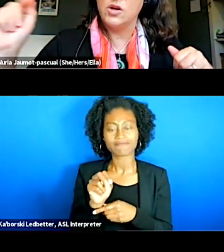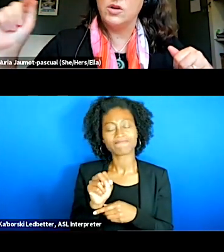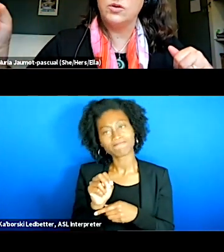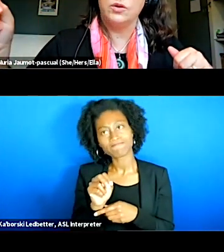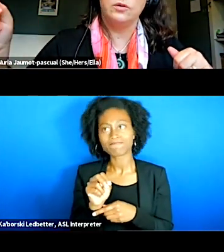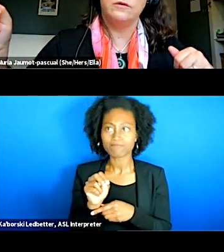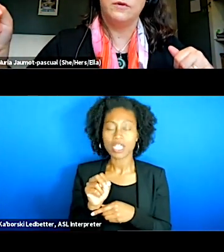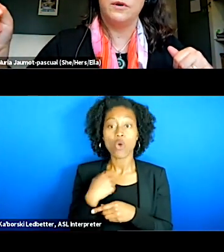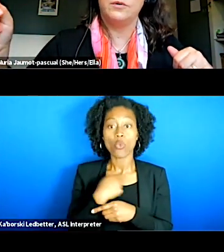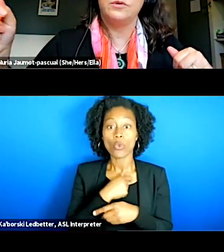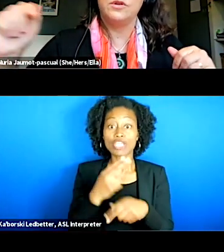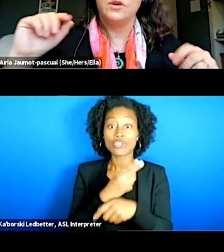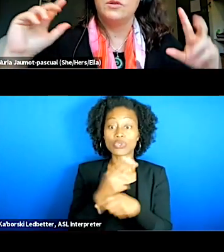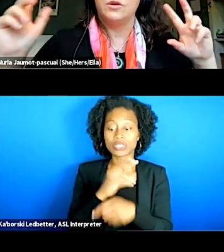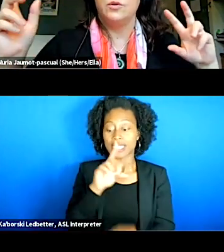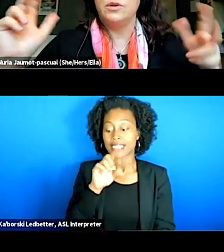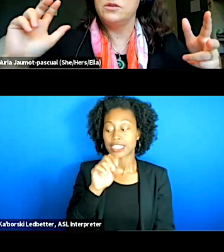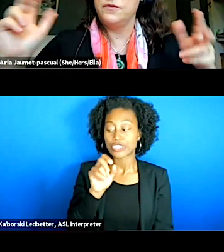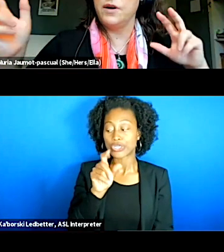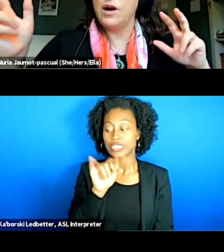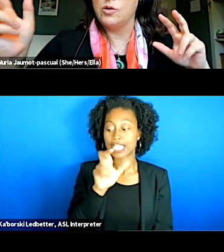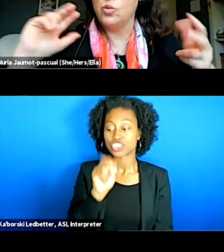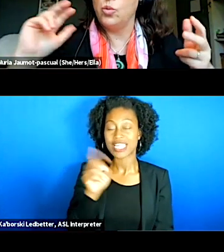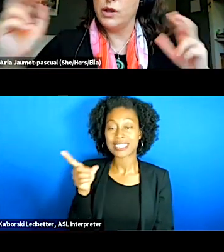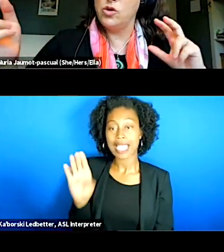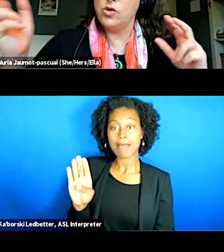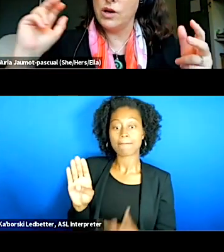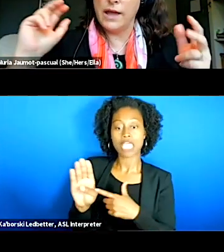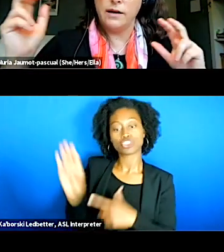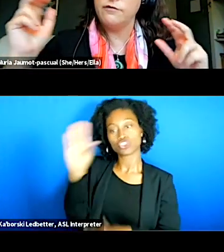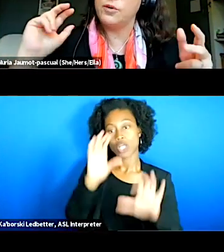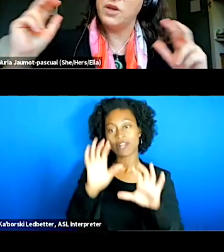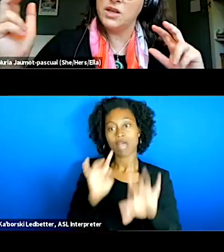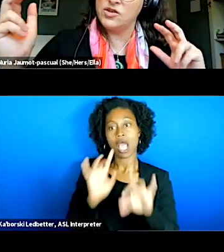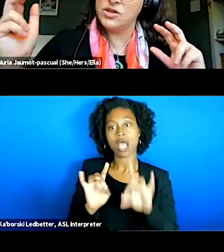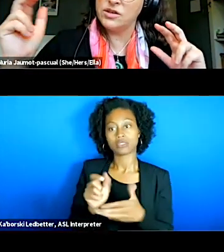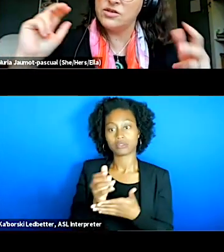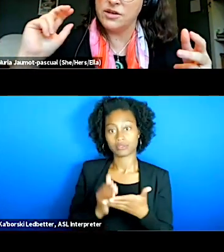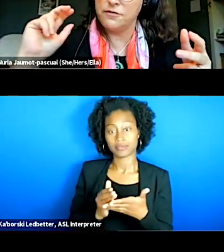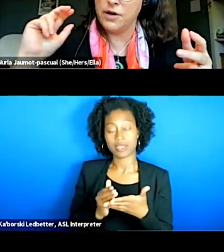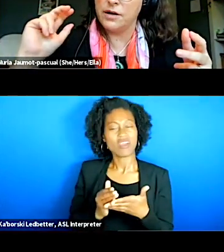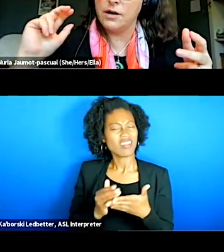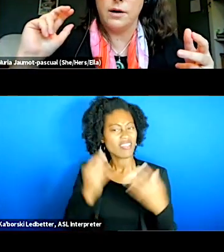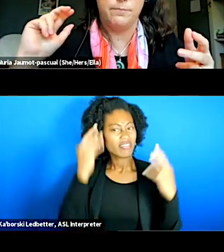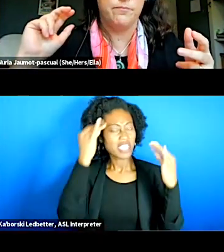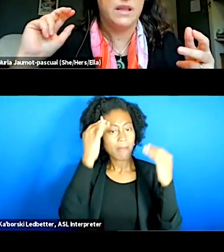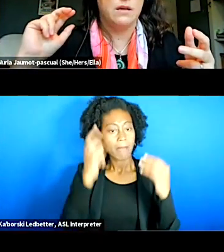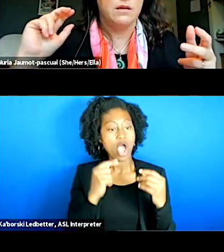database to look for those. So you need to figure out what you're getting from each